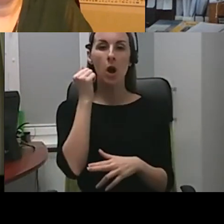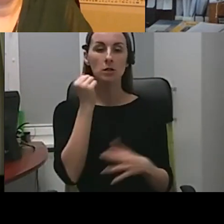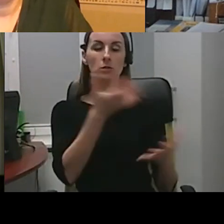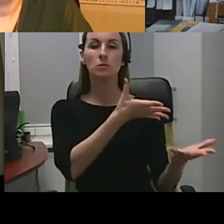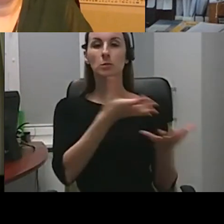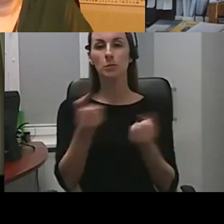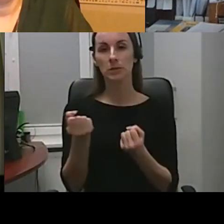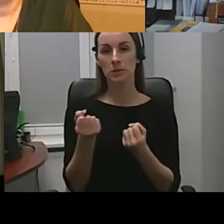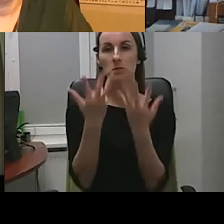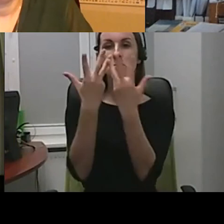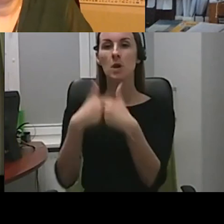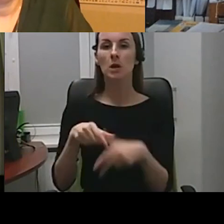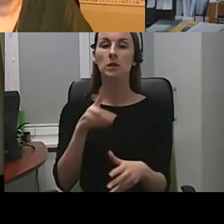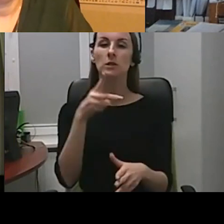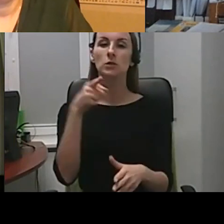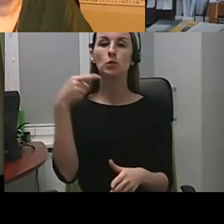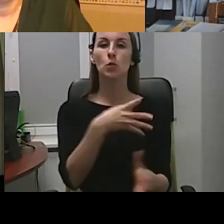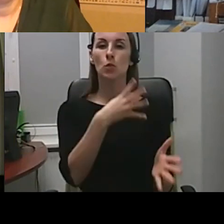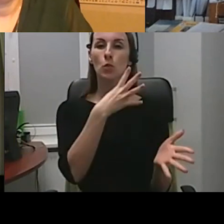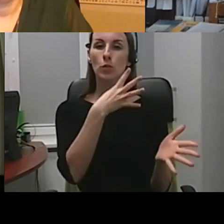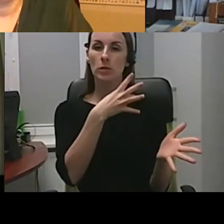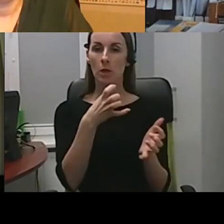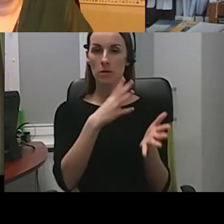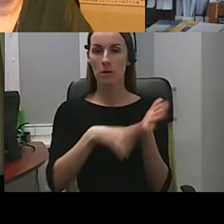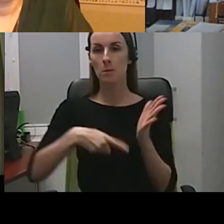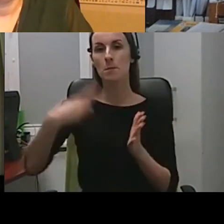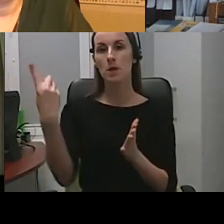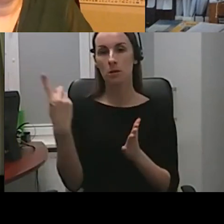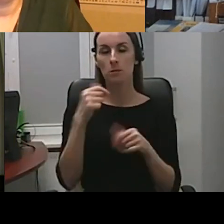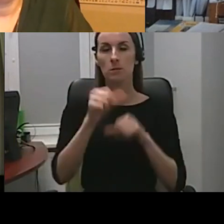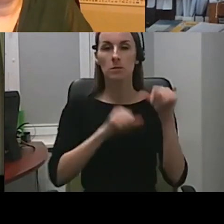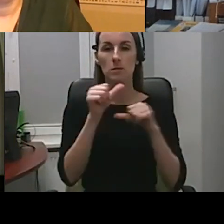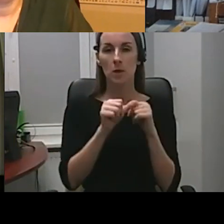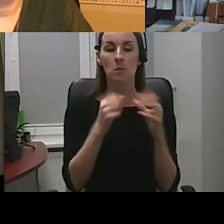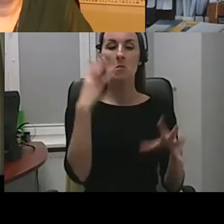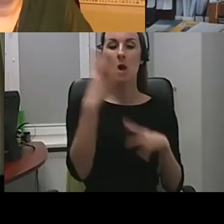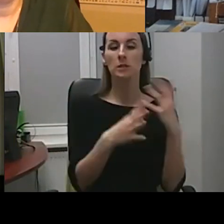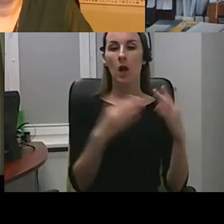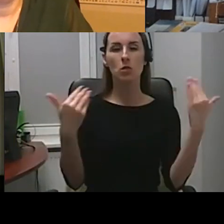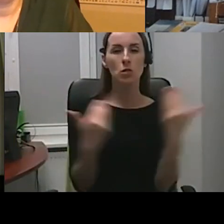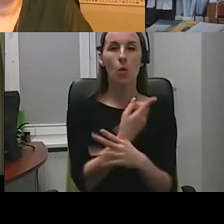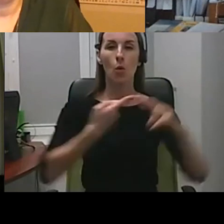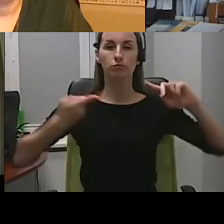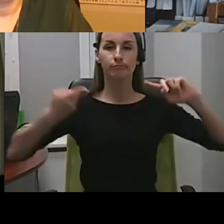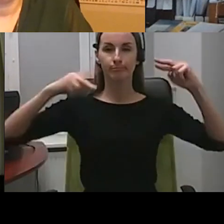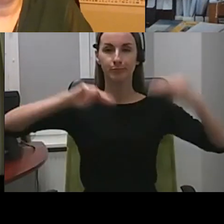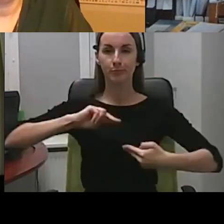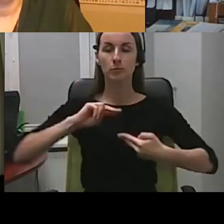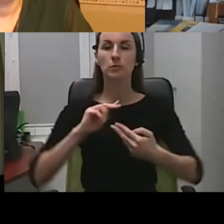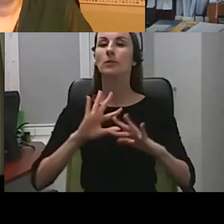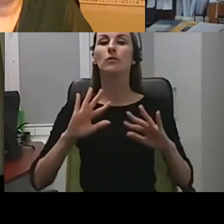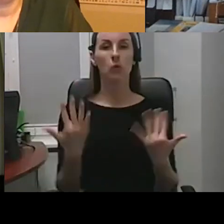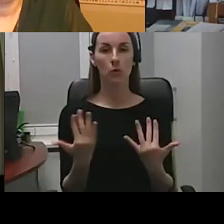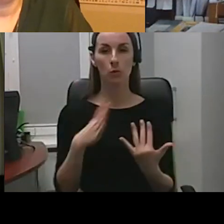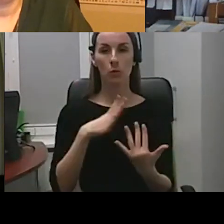world started on different principles. And one of these principles is that you have a right to be concerned about the